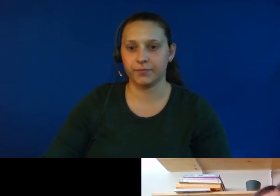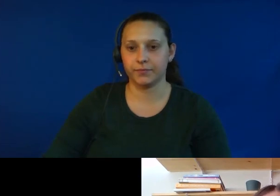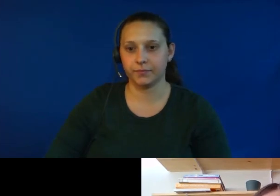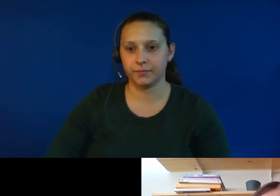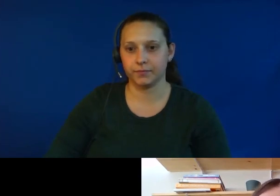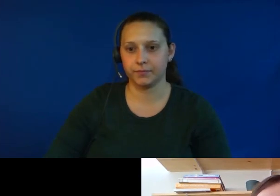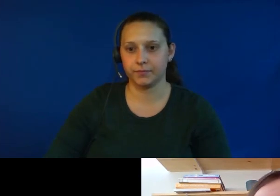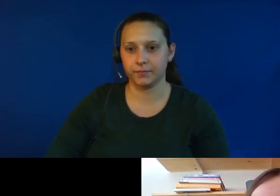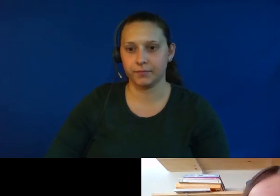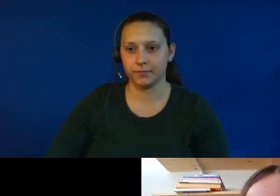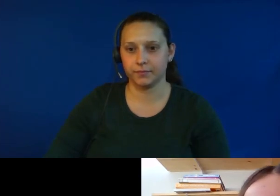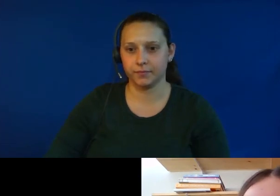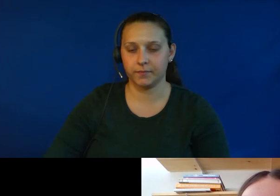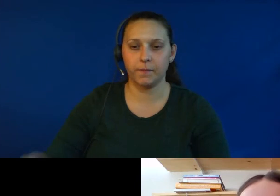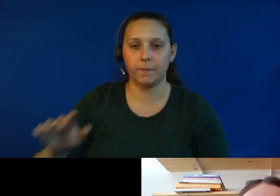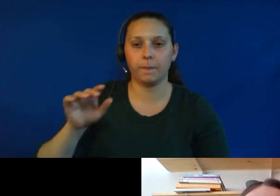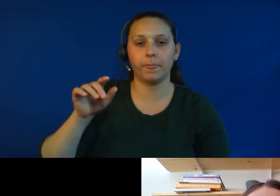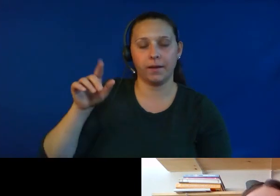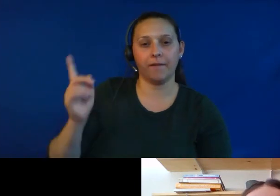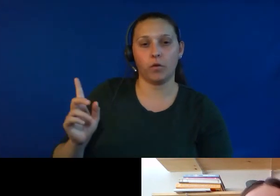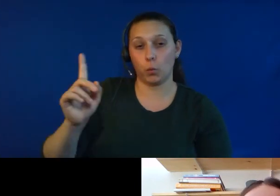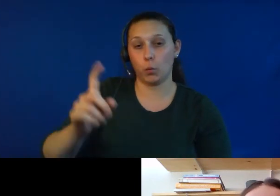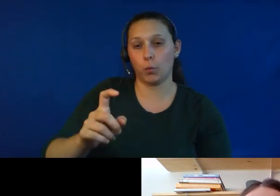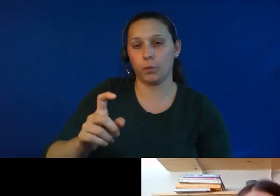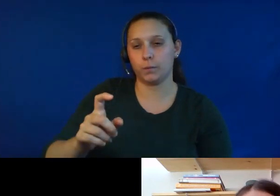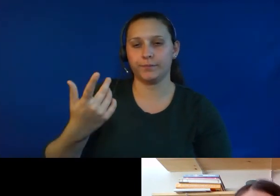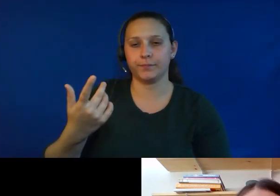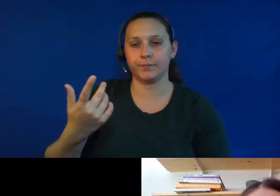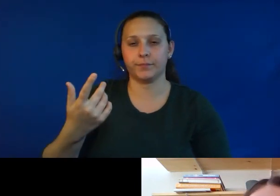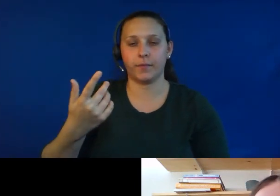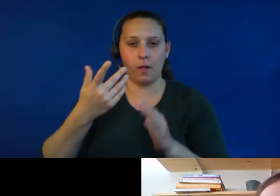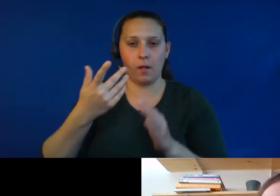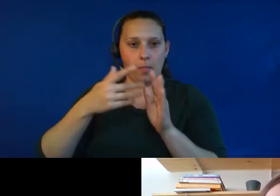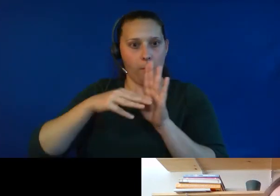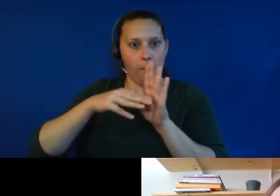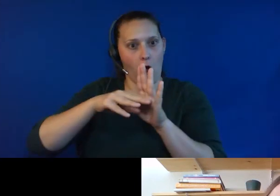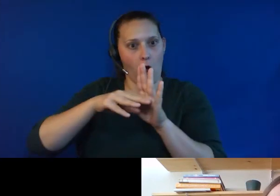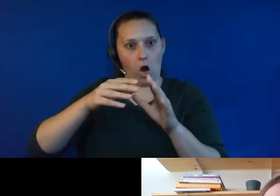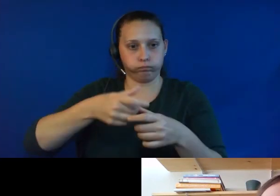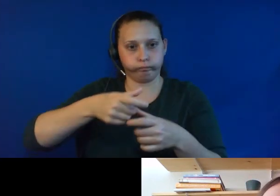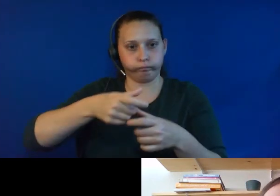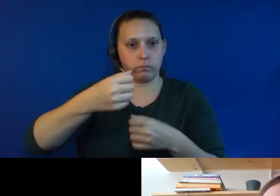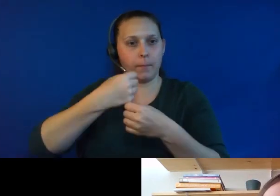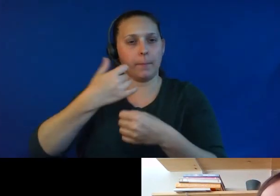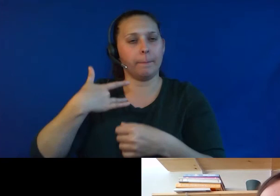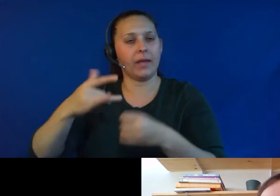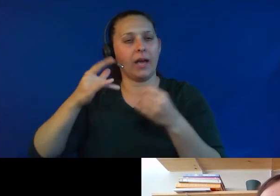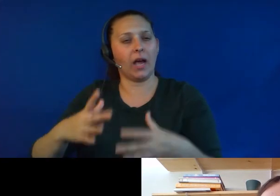So we do have a question for you, Johnny. What kind of models do customers make on your printers?